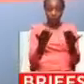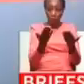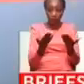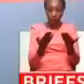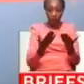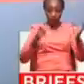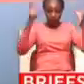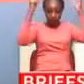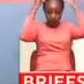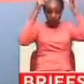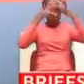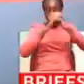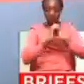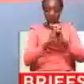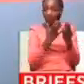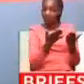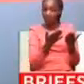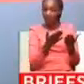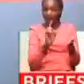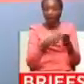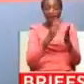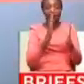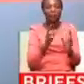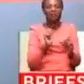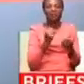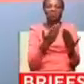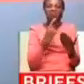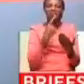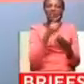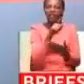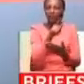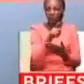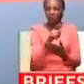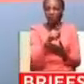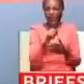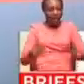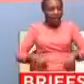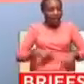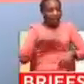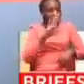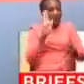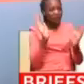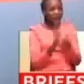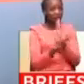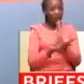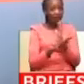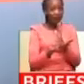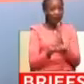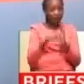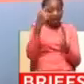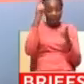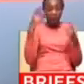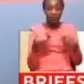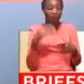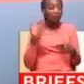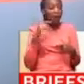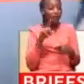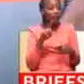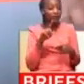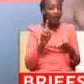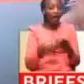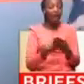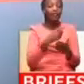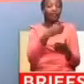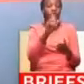that. Someone will tell you that, hey, your life is going crazy because people have cursed you. So now you need to go see